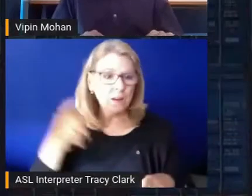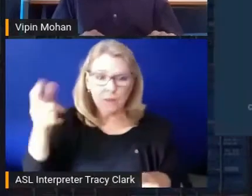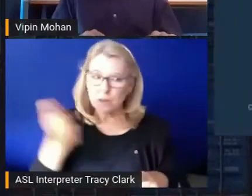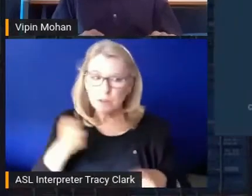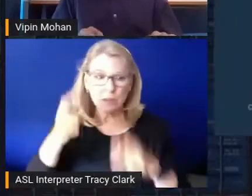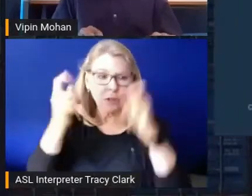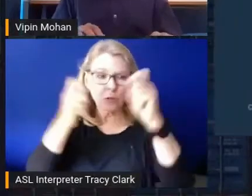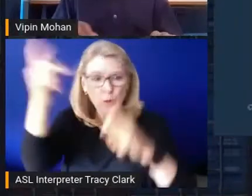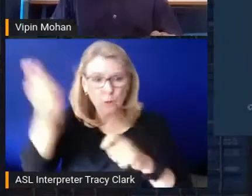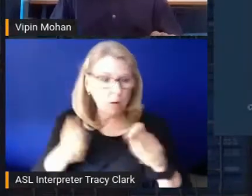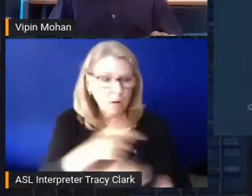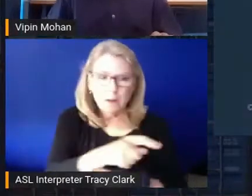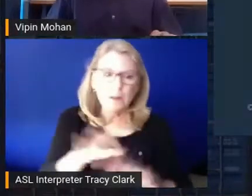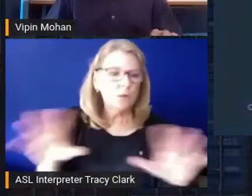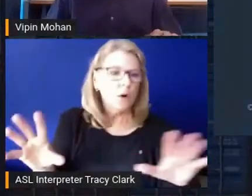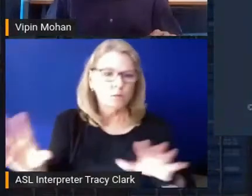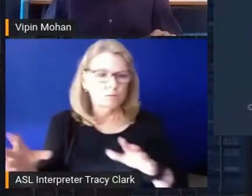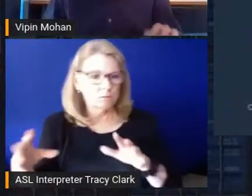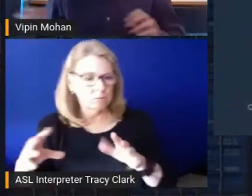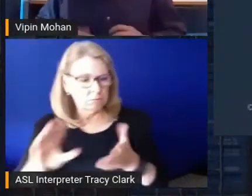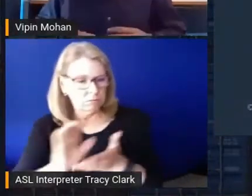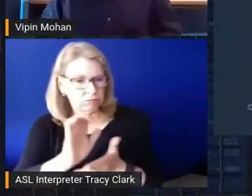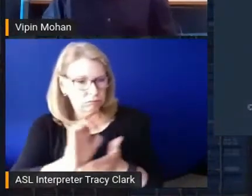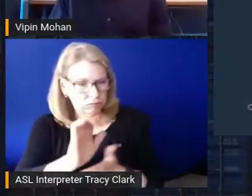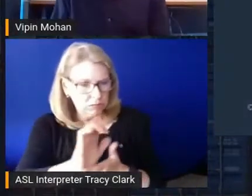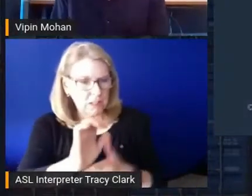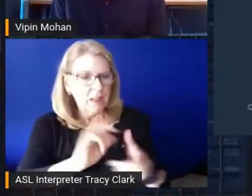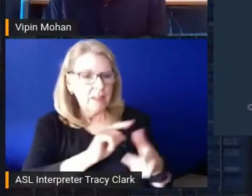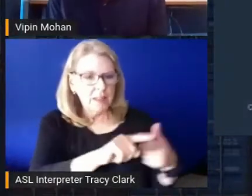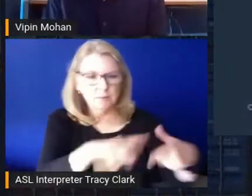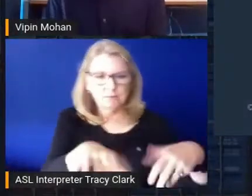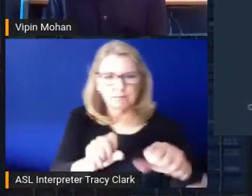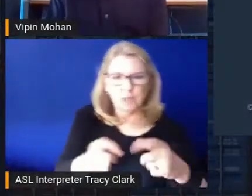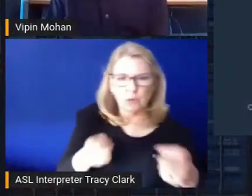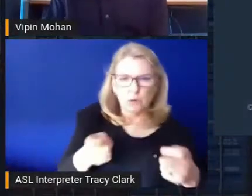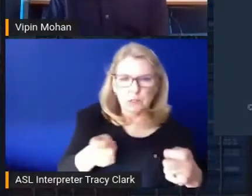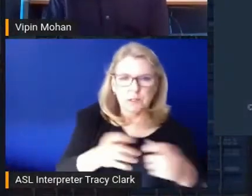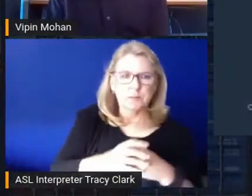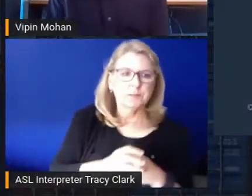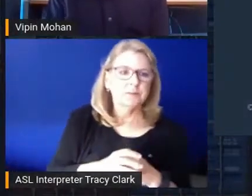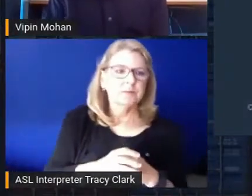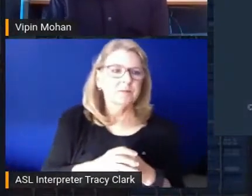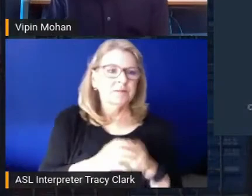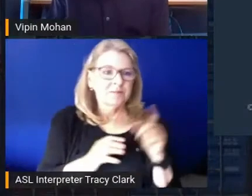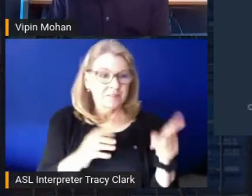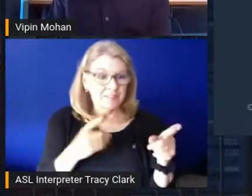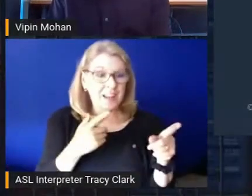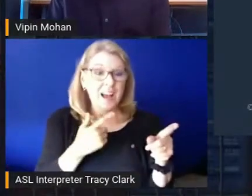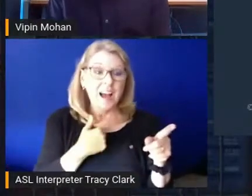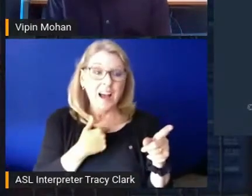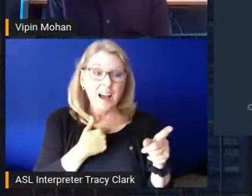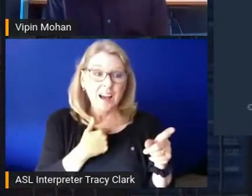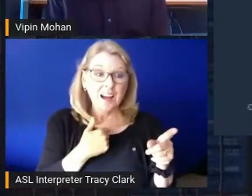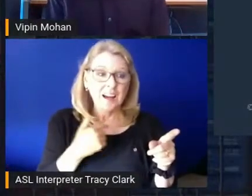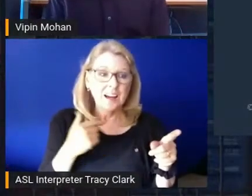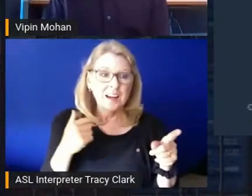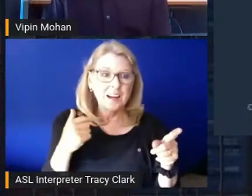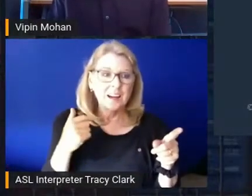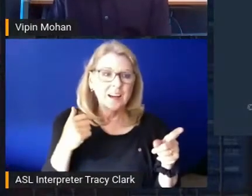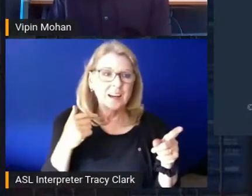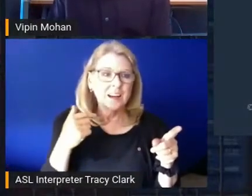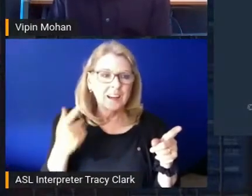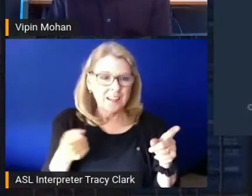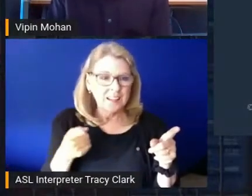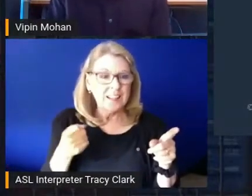sweet. Yeah. Cool. I must say, I love Justin's excitement here. So he's been very closely working with